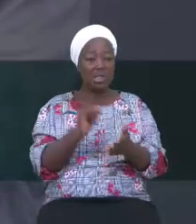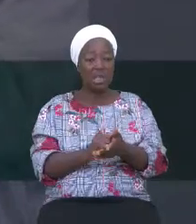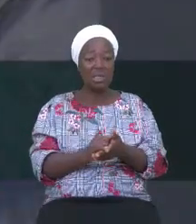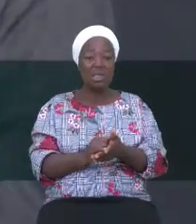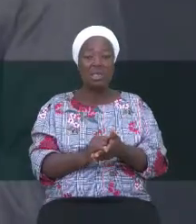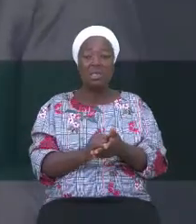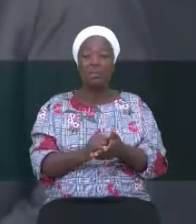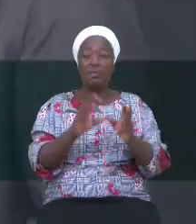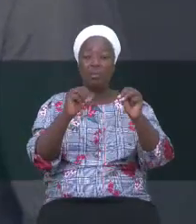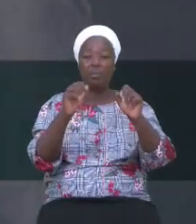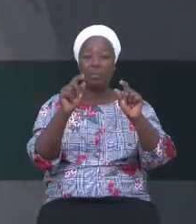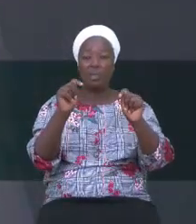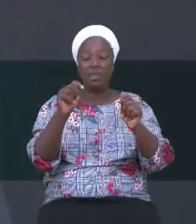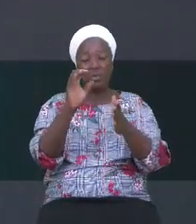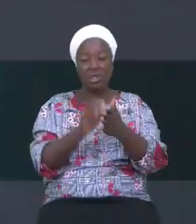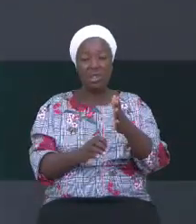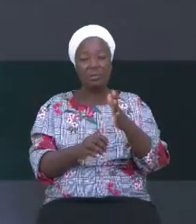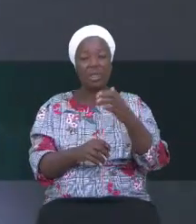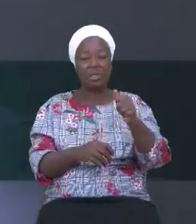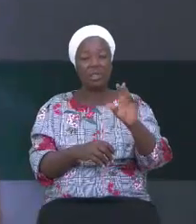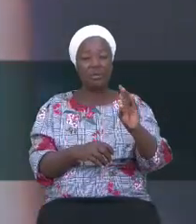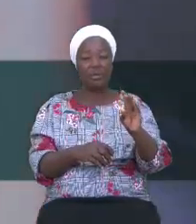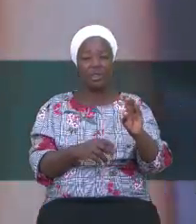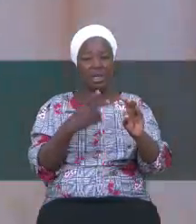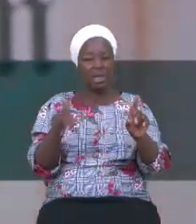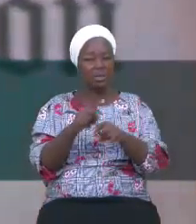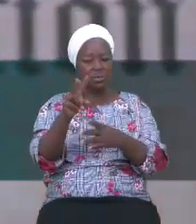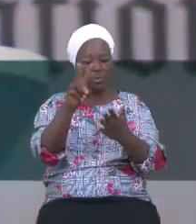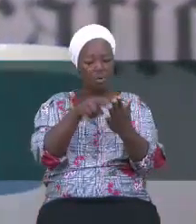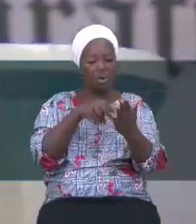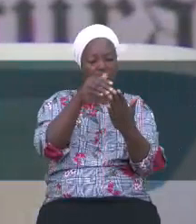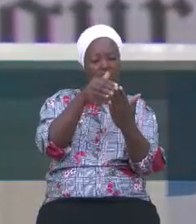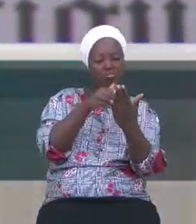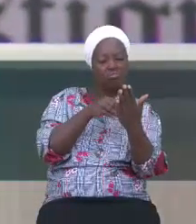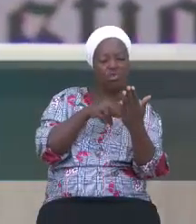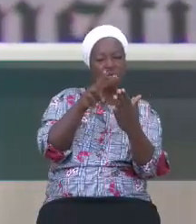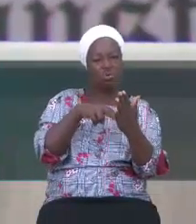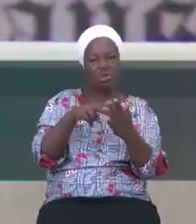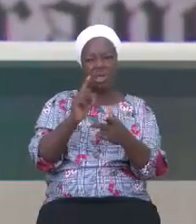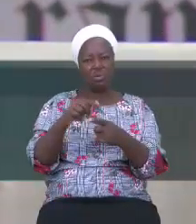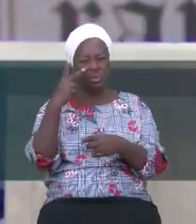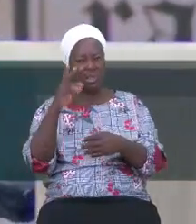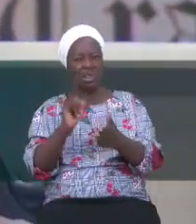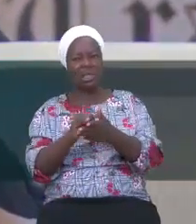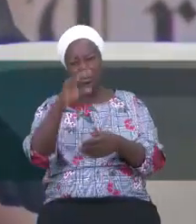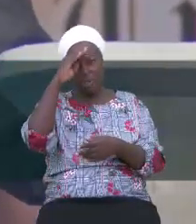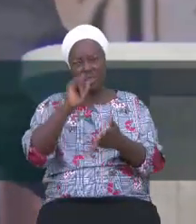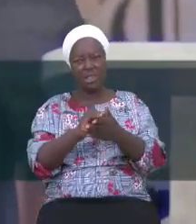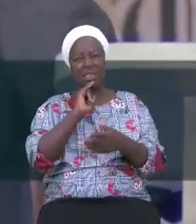17 of Matthew, as you read down, you'll see that that boy that had